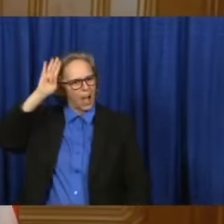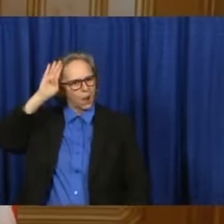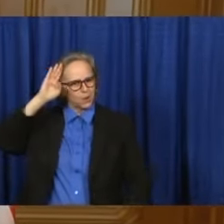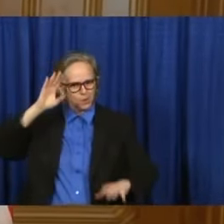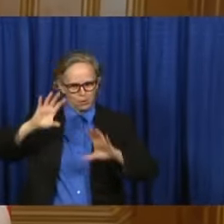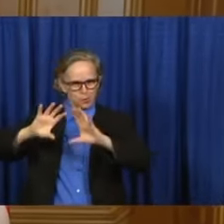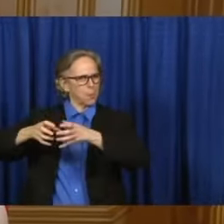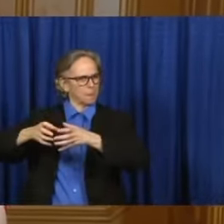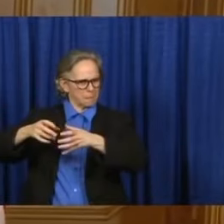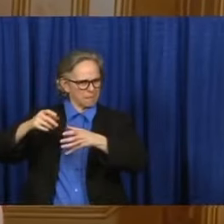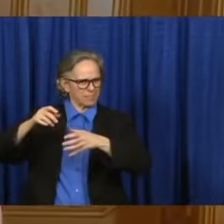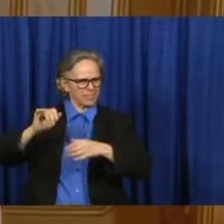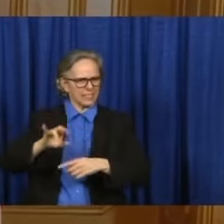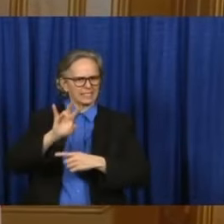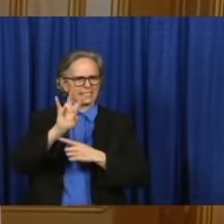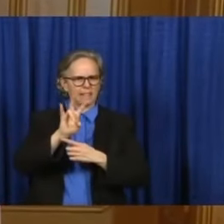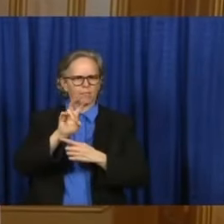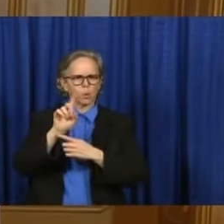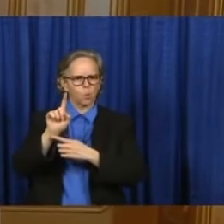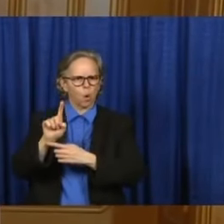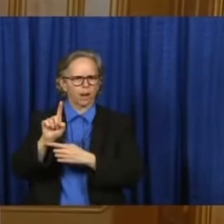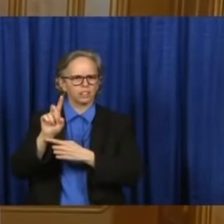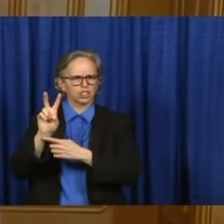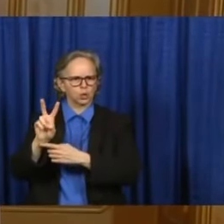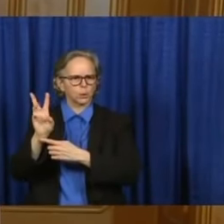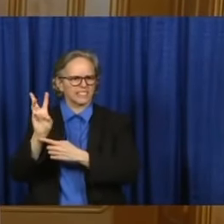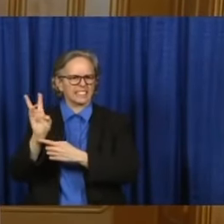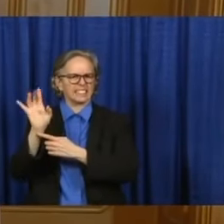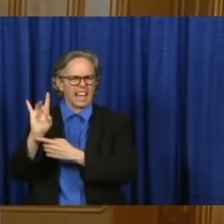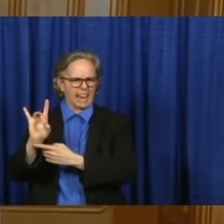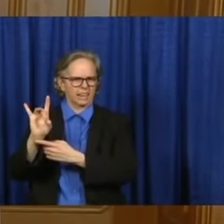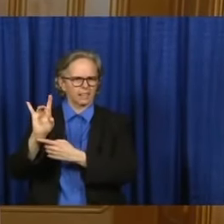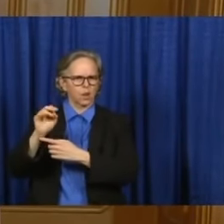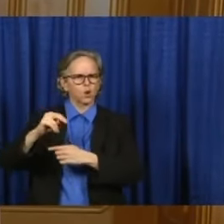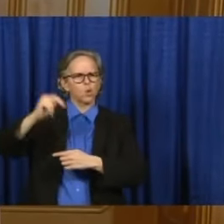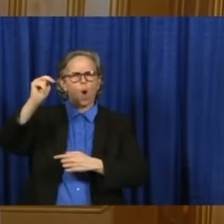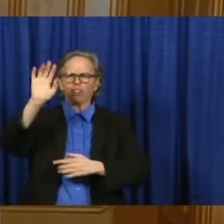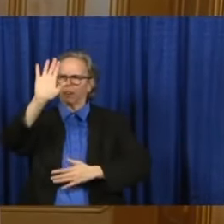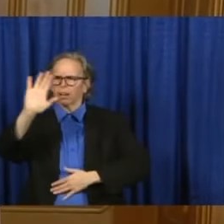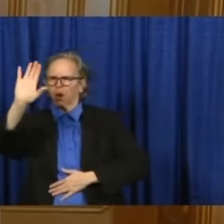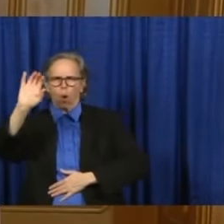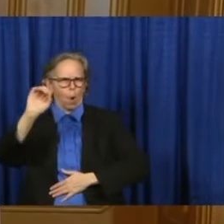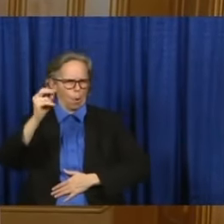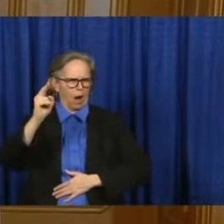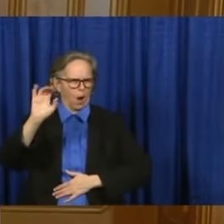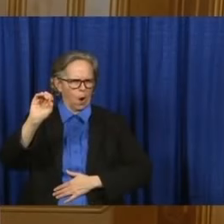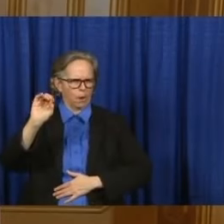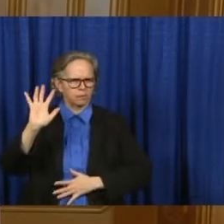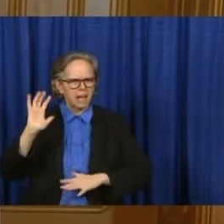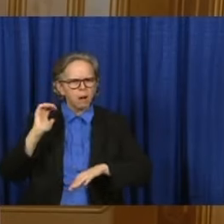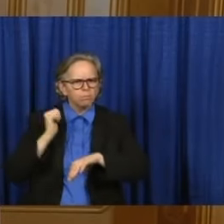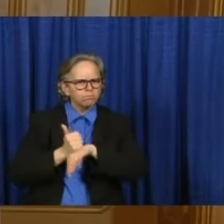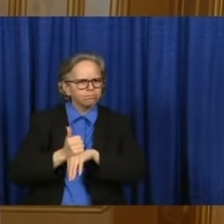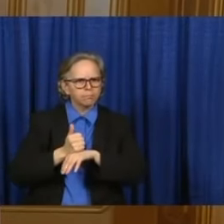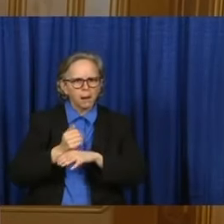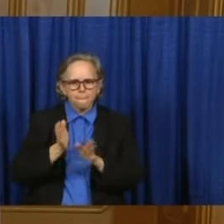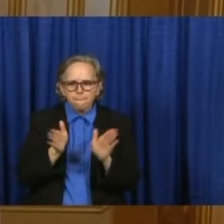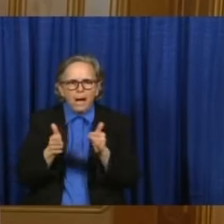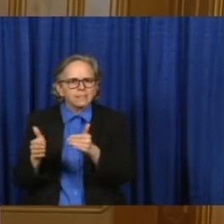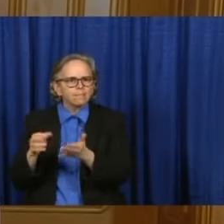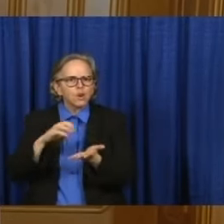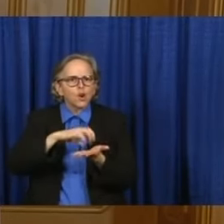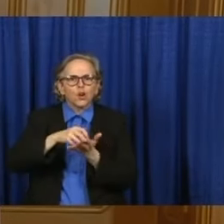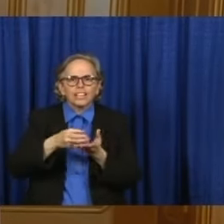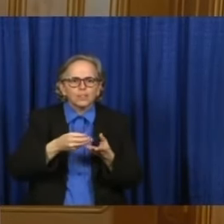71268 in the northern part of the state. They've arranged for boxes of Girl Scout cookies to go to some of the folks who are